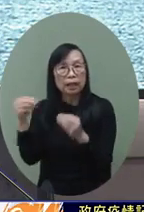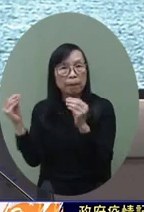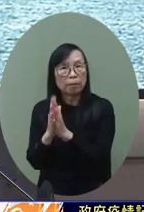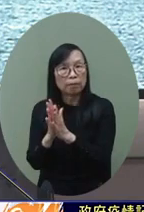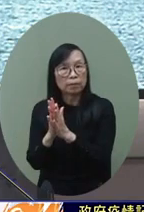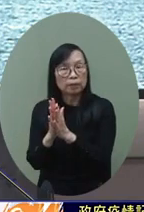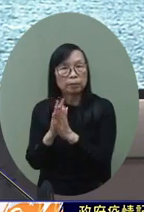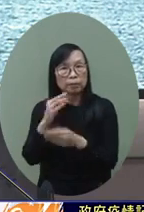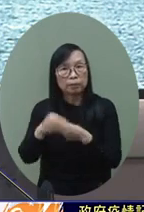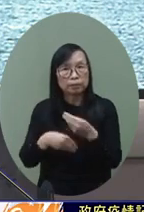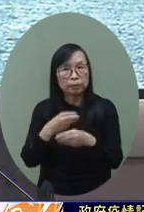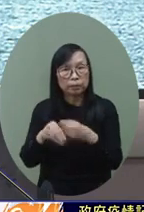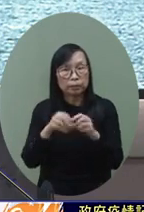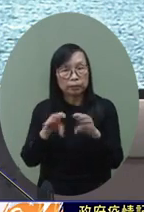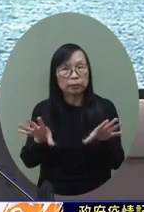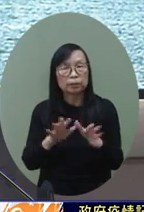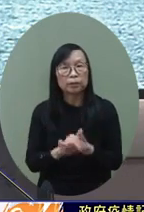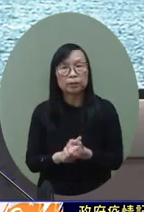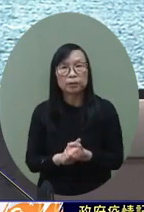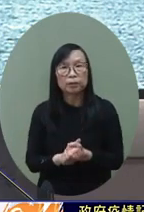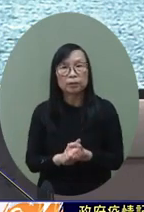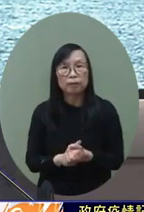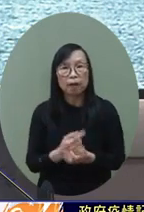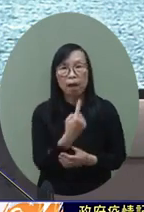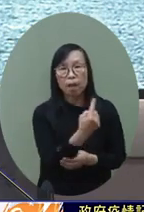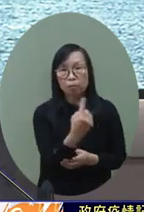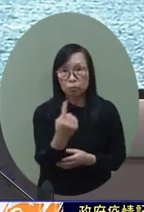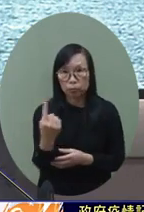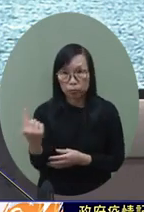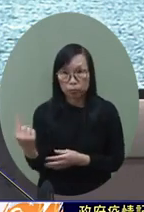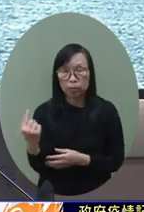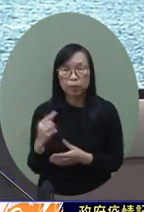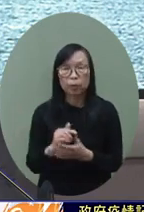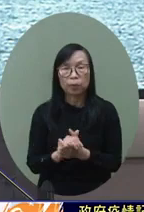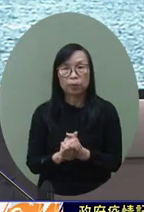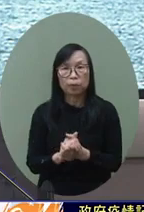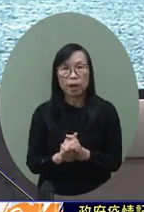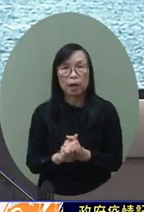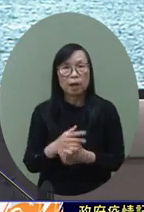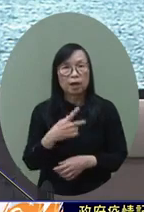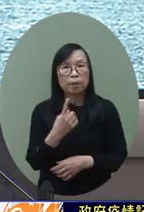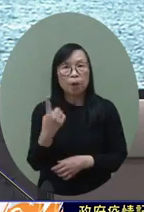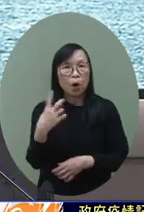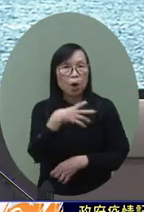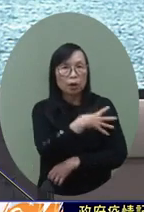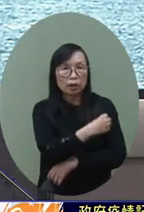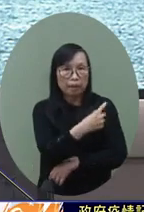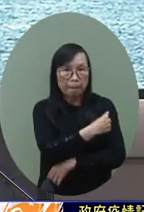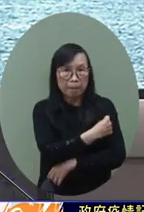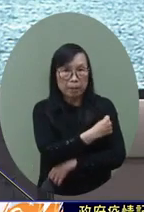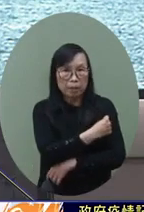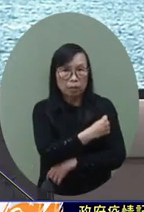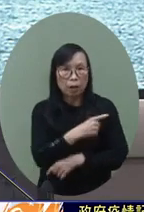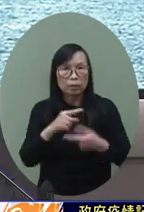indication, contraindication, and every product has its own side effects or potential side effects. So I think we have to educate,